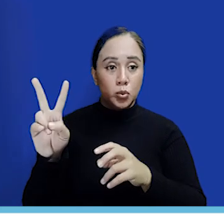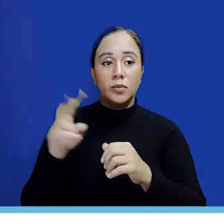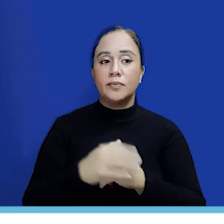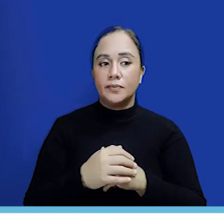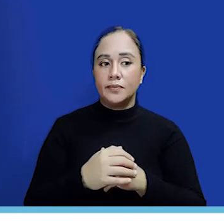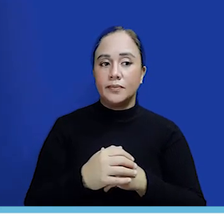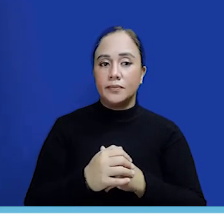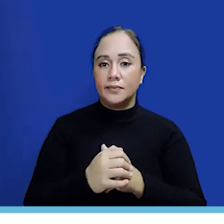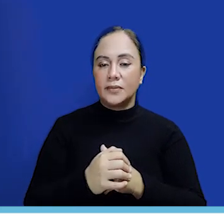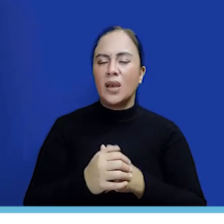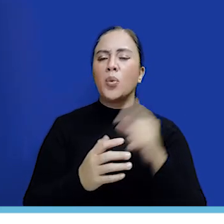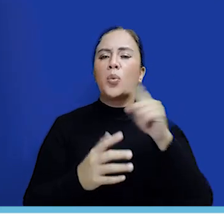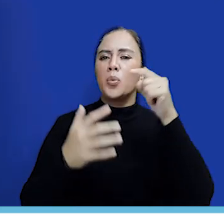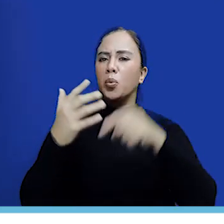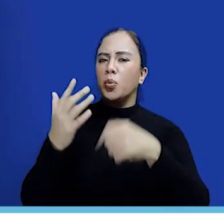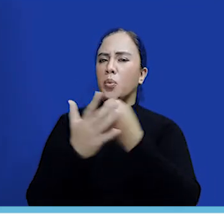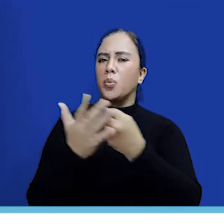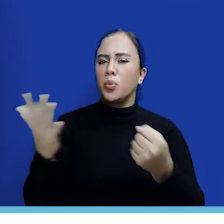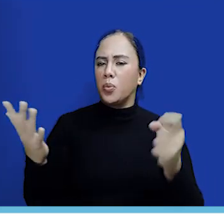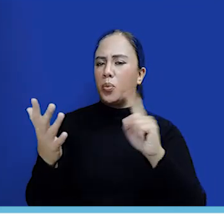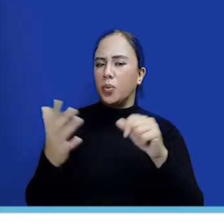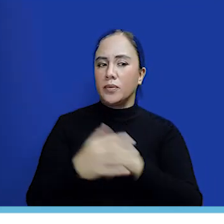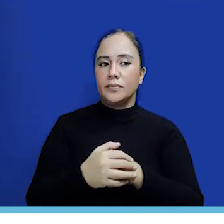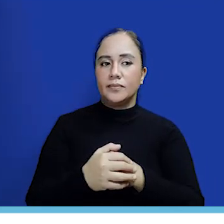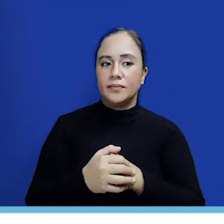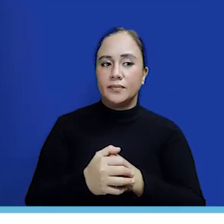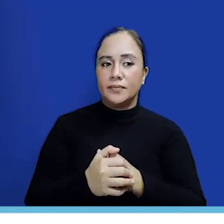2. What are your sources?